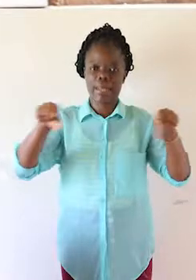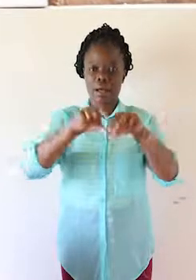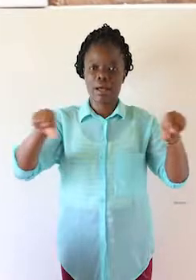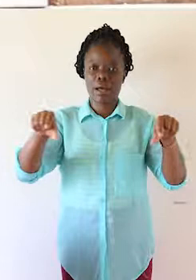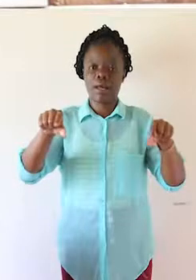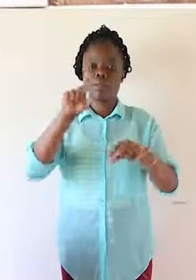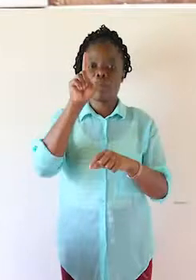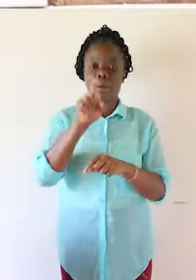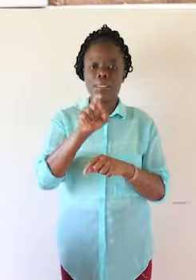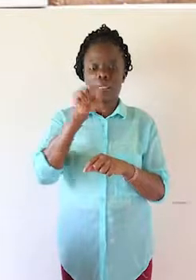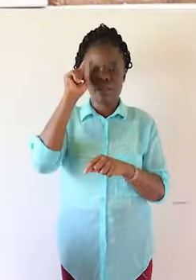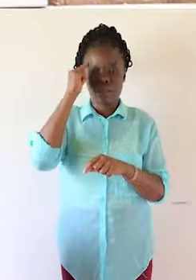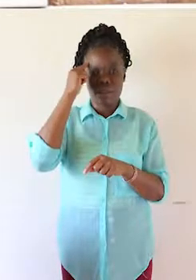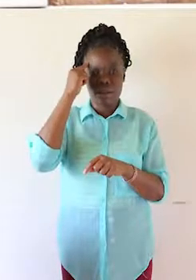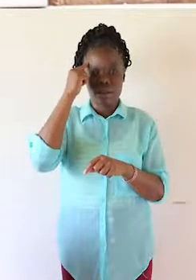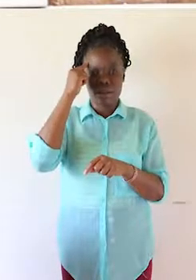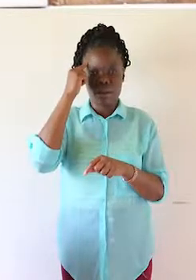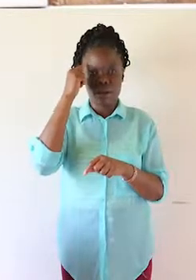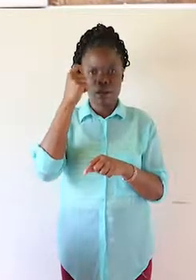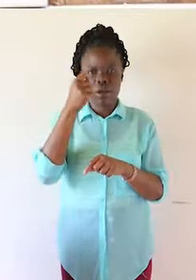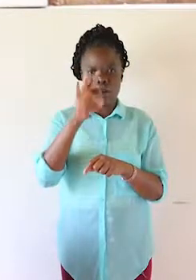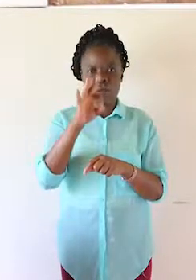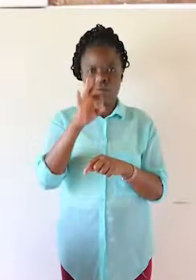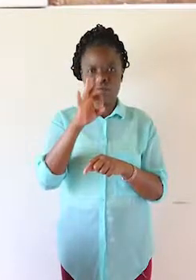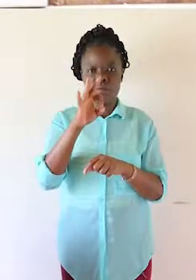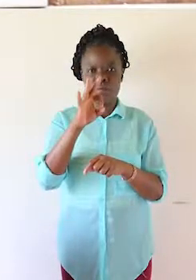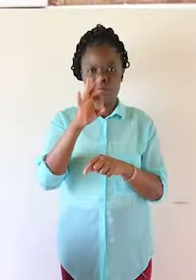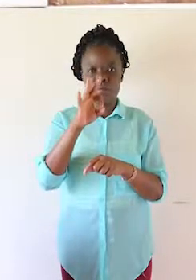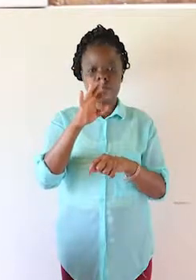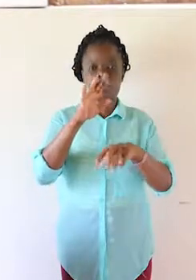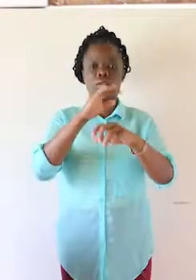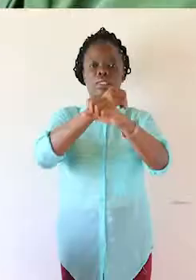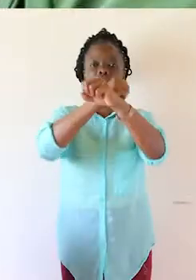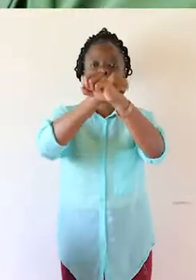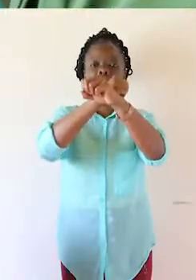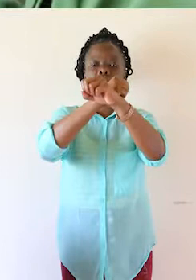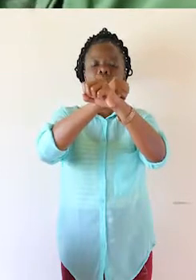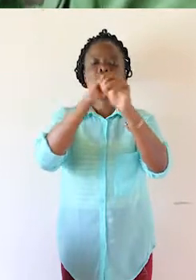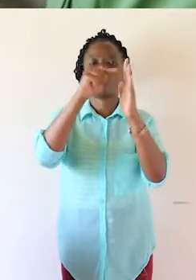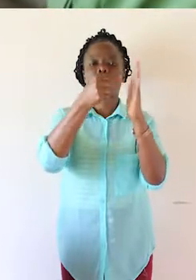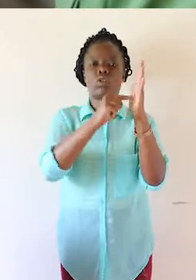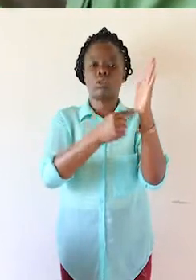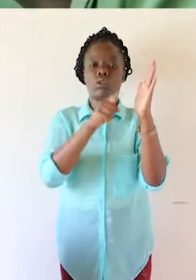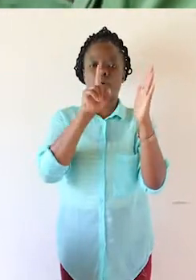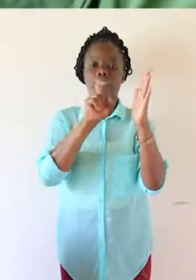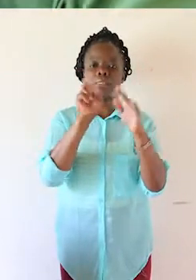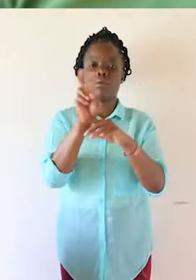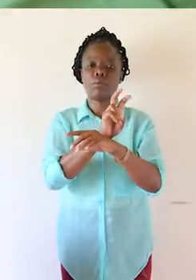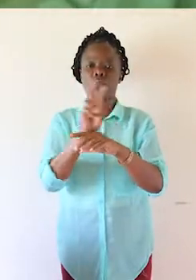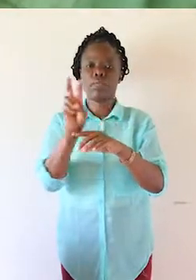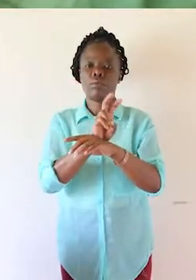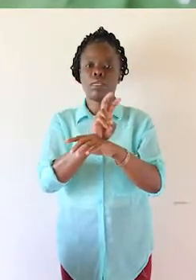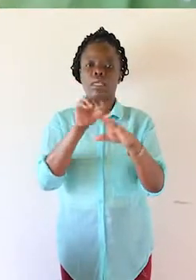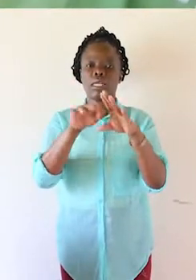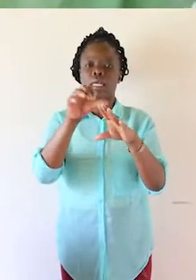timber, we must think of safety rules. Safety precautions must